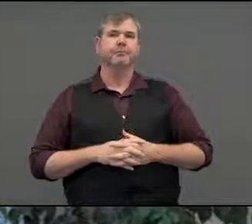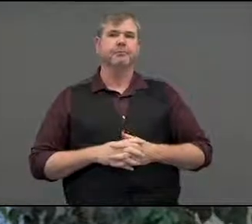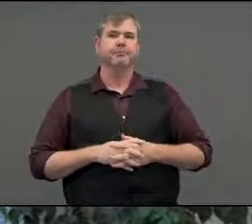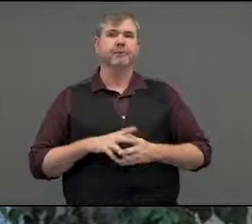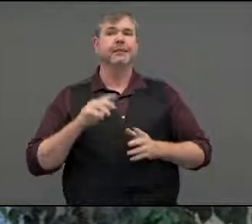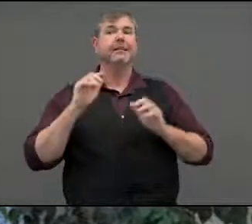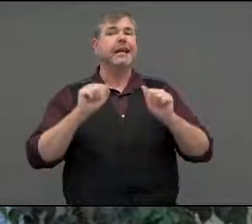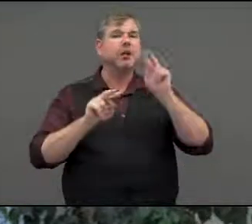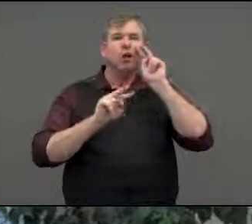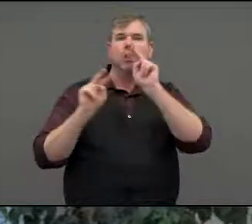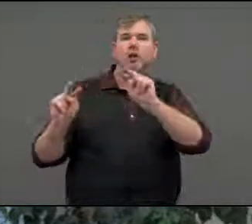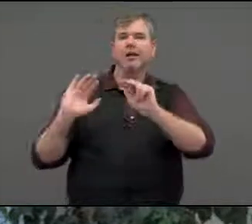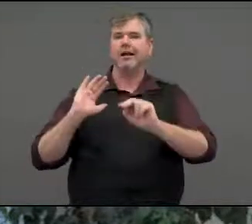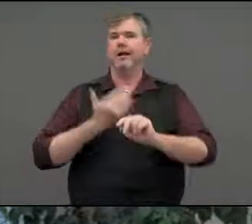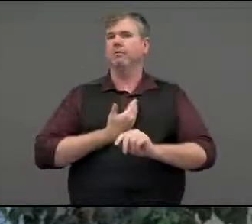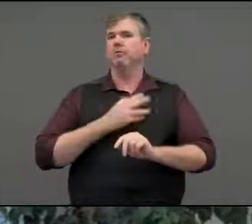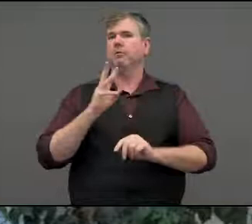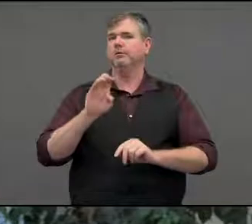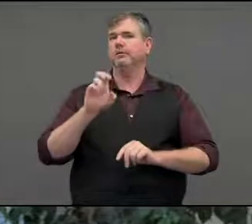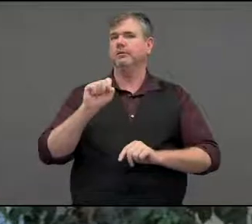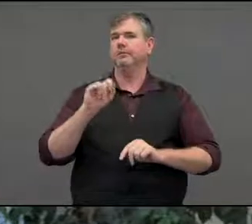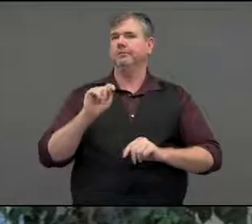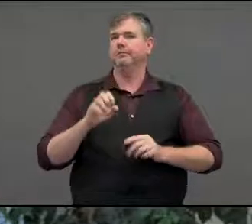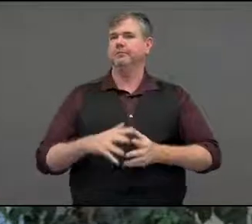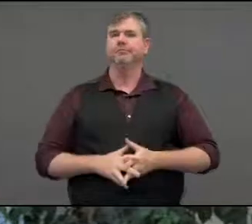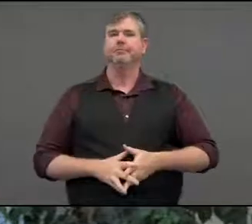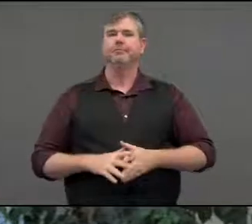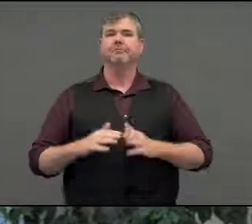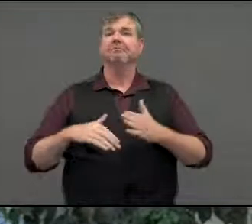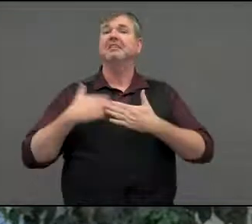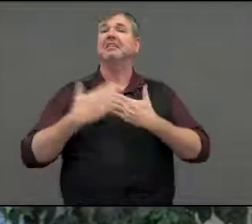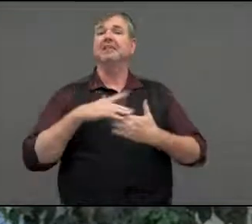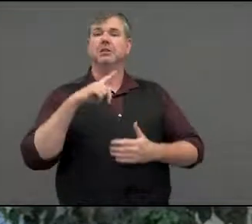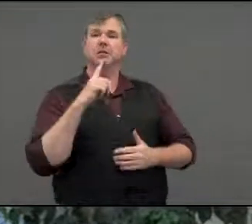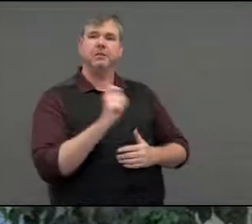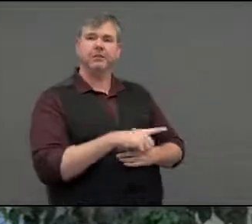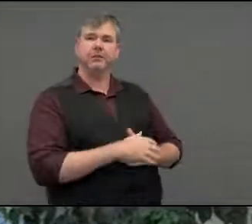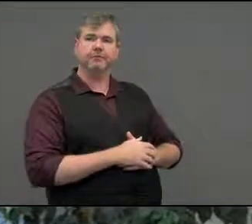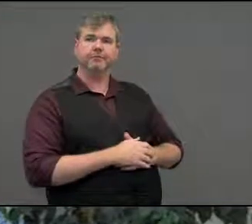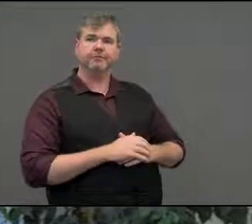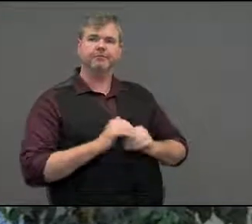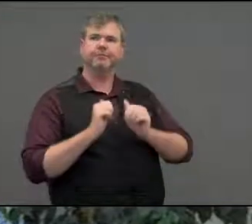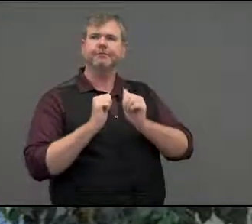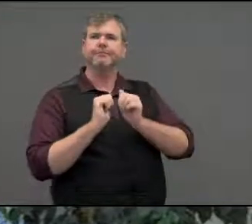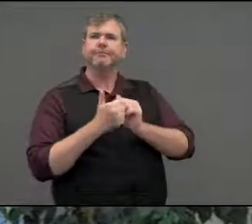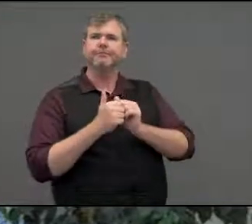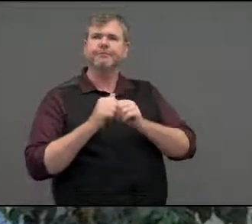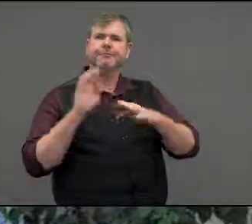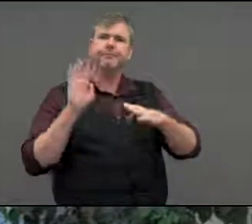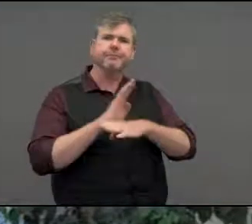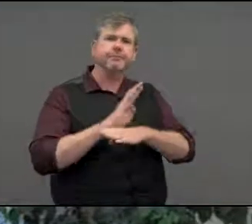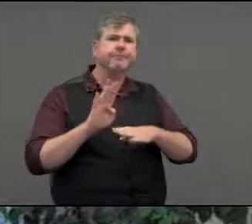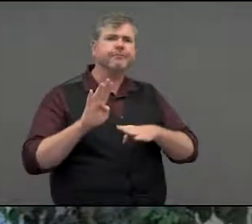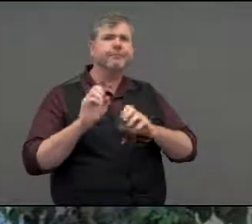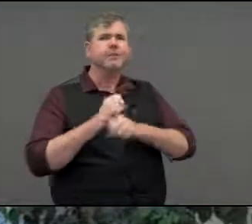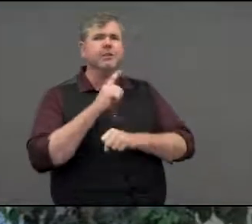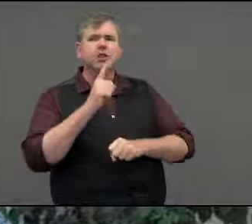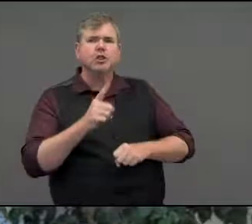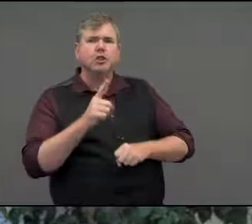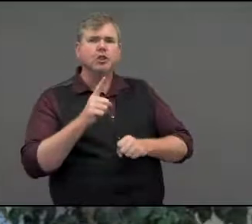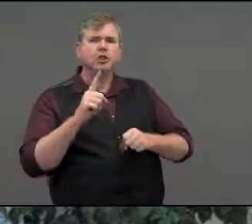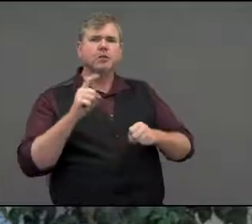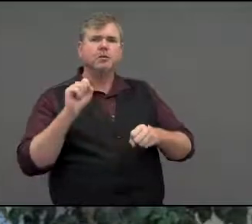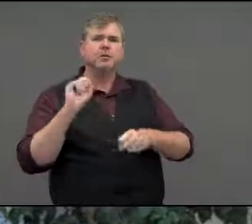can employers ensure their employees are social distancing while at the workplace? So going back to the workplace